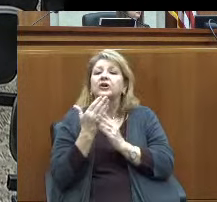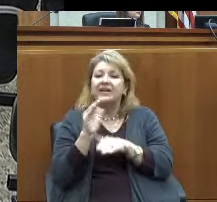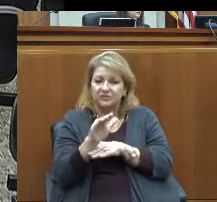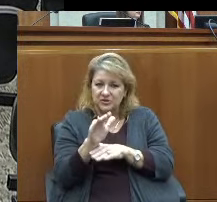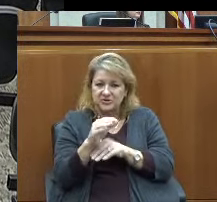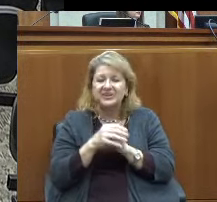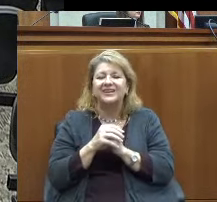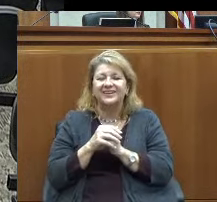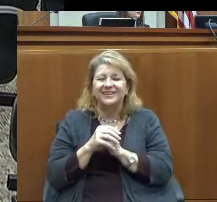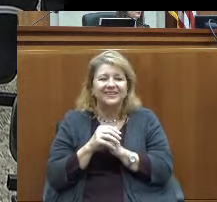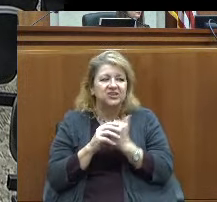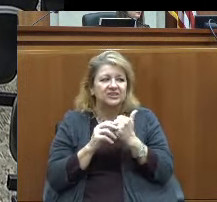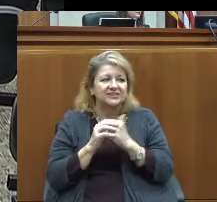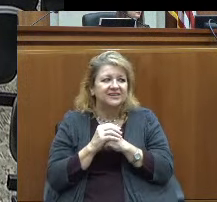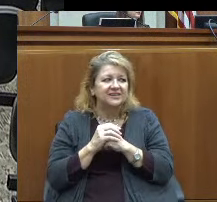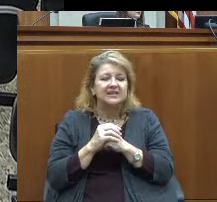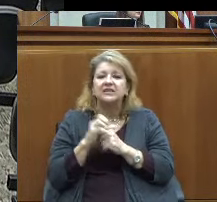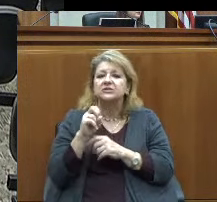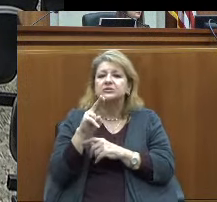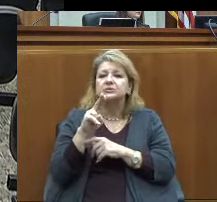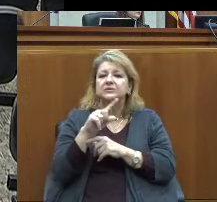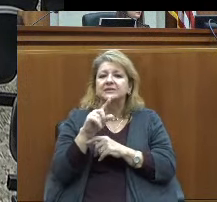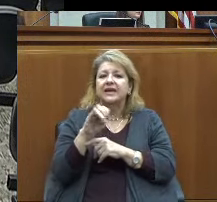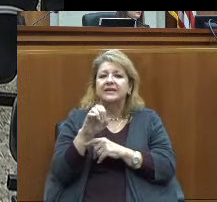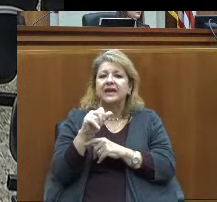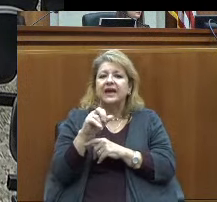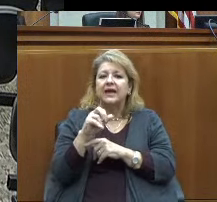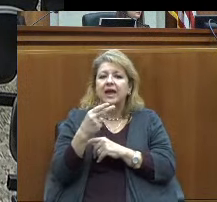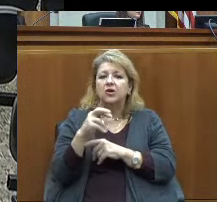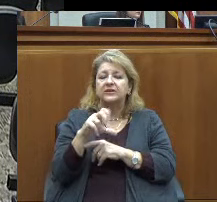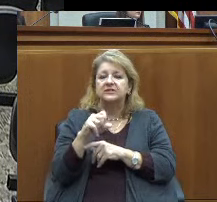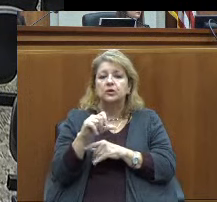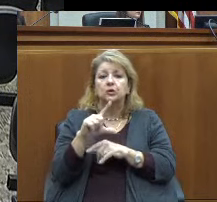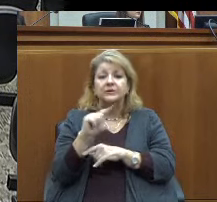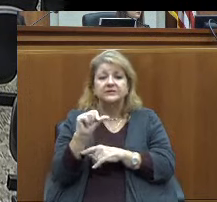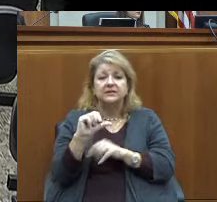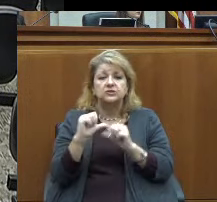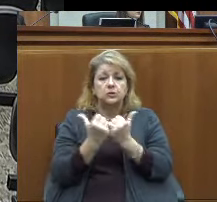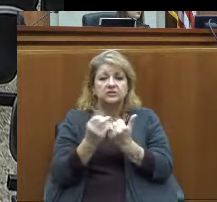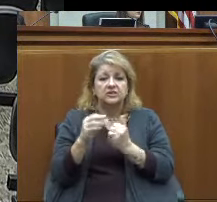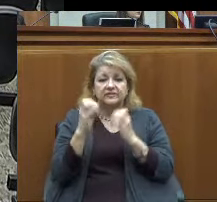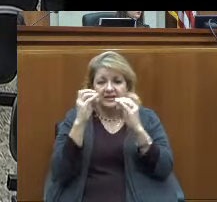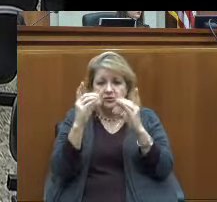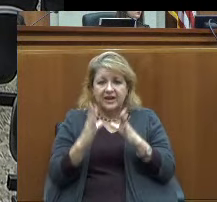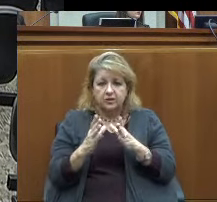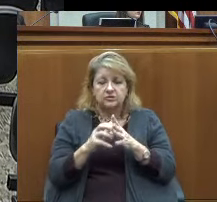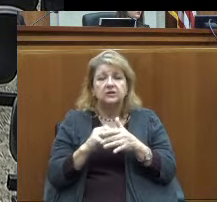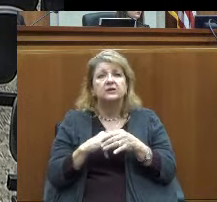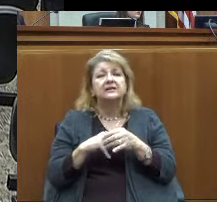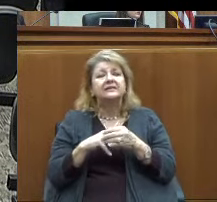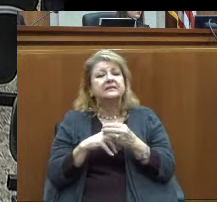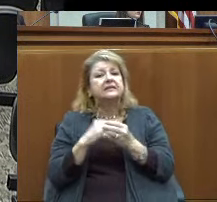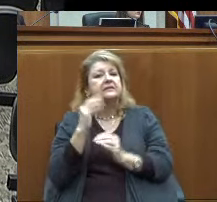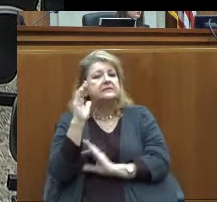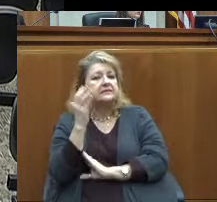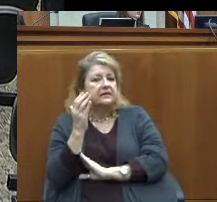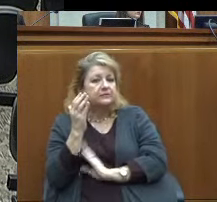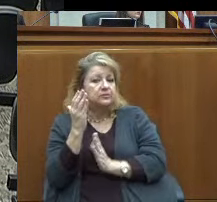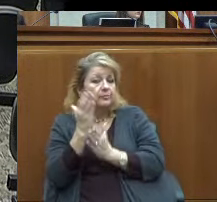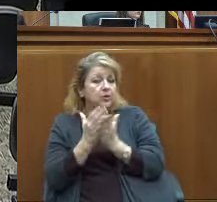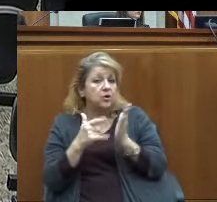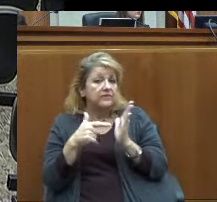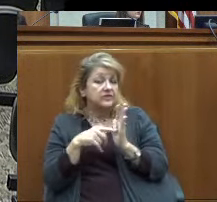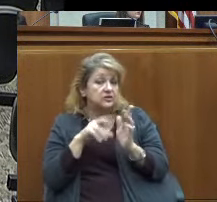Good afternoon. Suzanne Harris, Louisiana Association of Educators. It just seems as part of